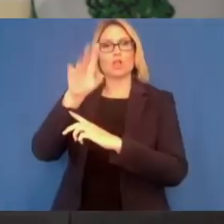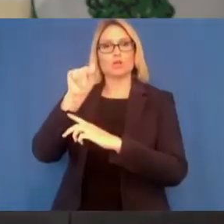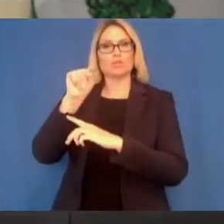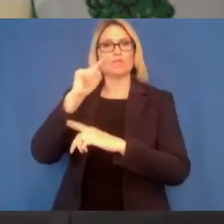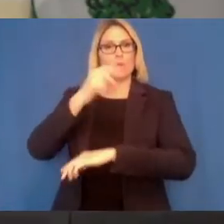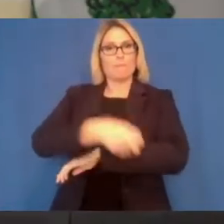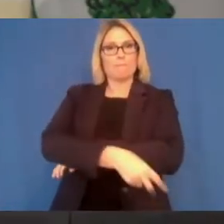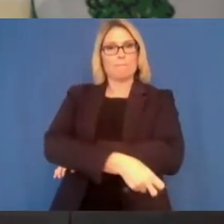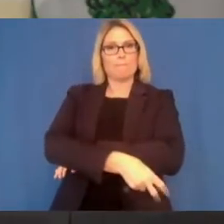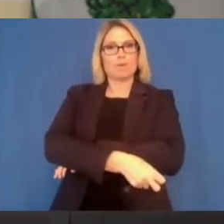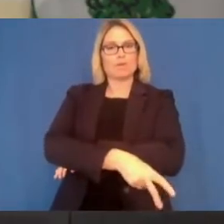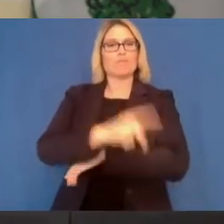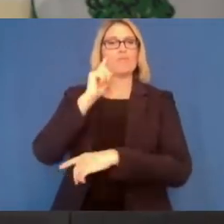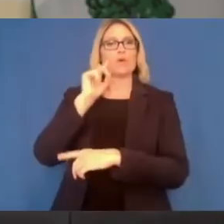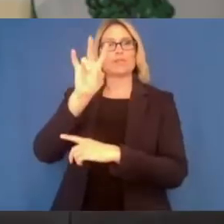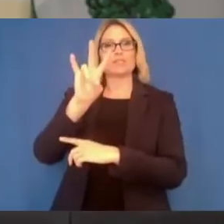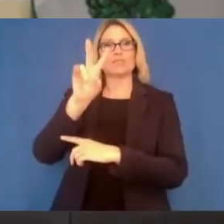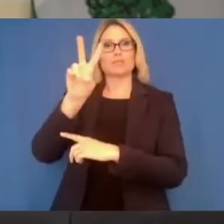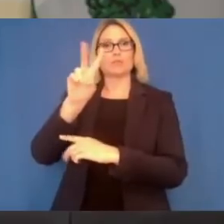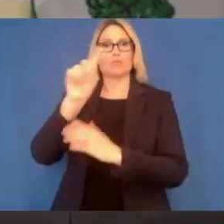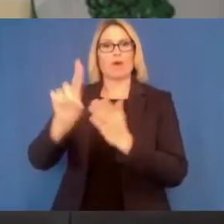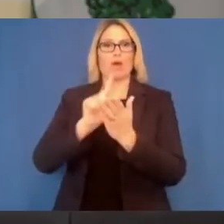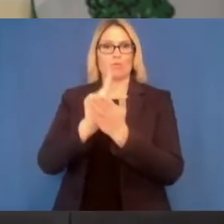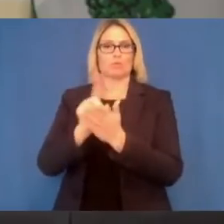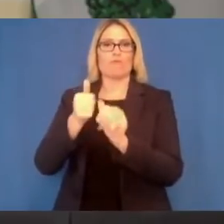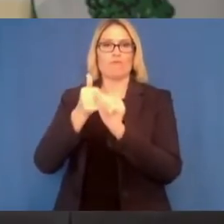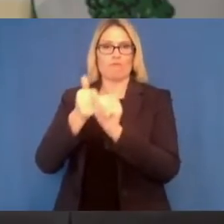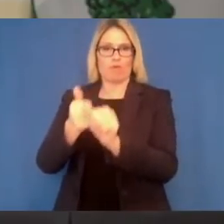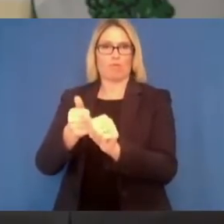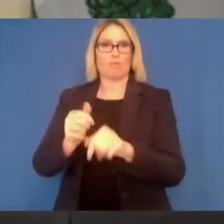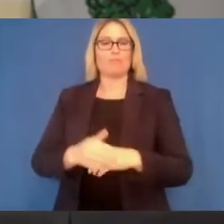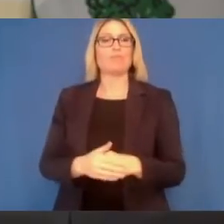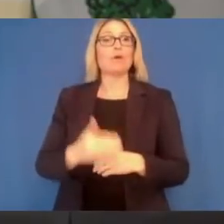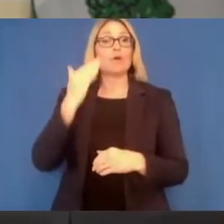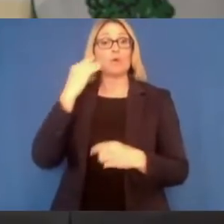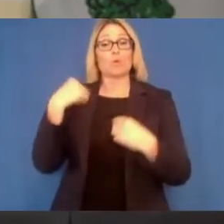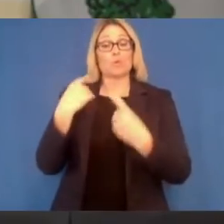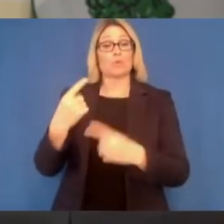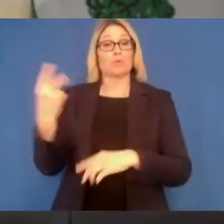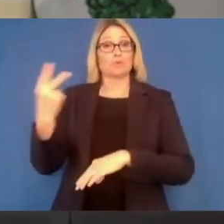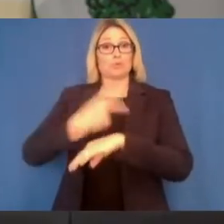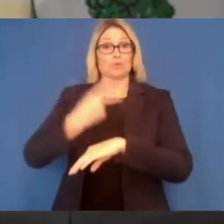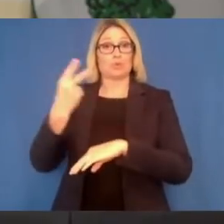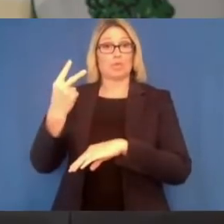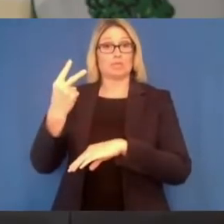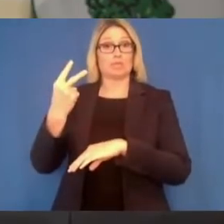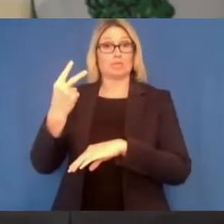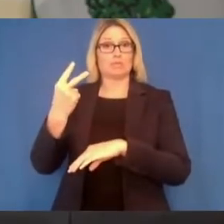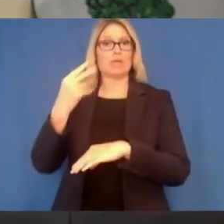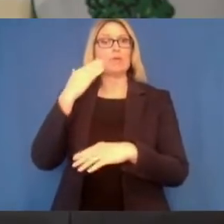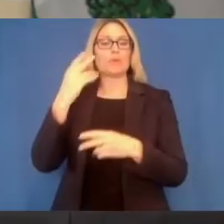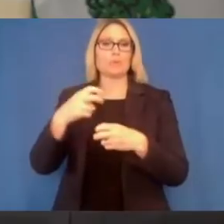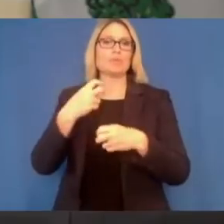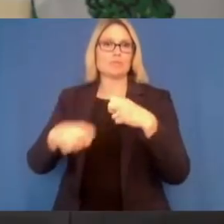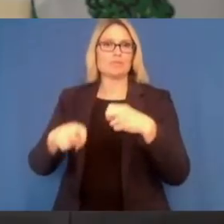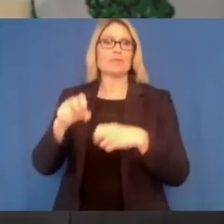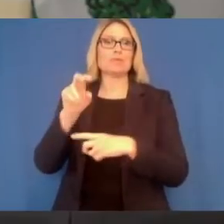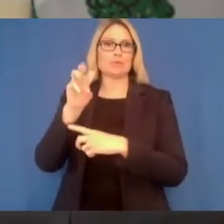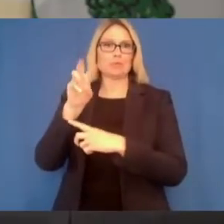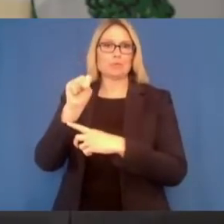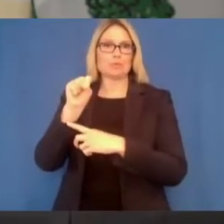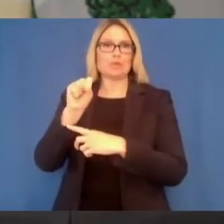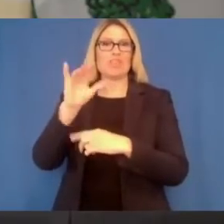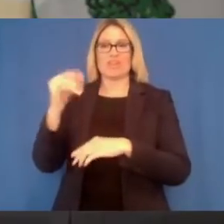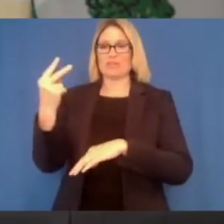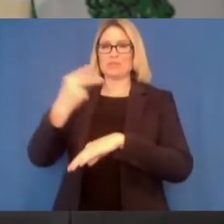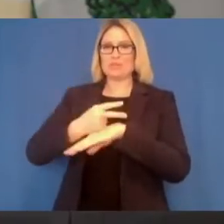period of 72 hours. I know that in the last 2 days there's tough news to hear, and these are 2 days in a row